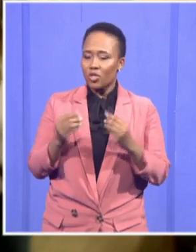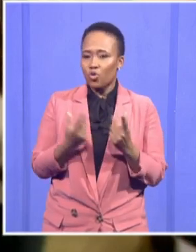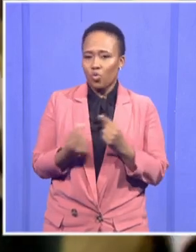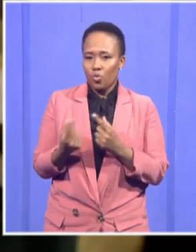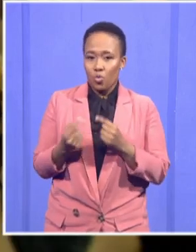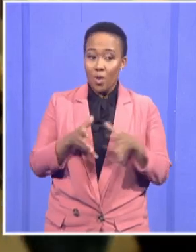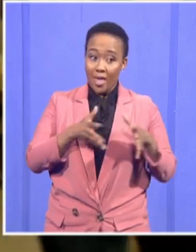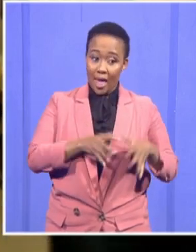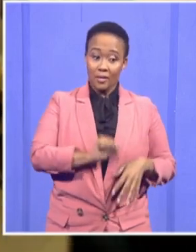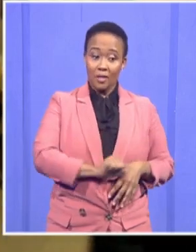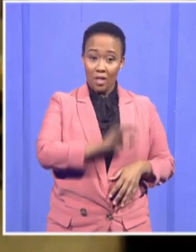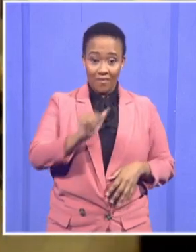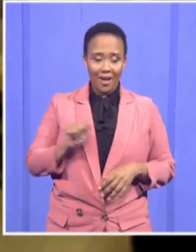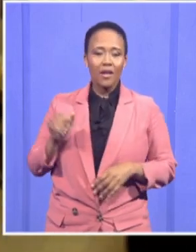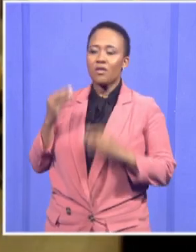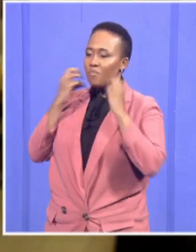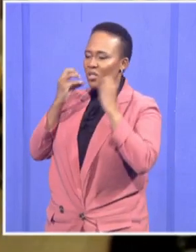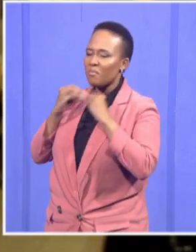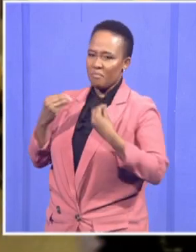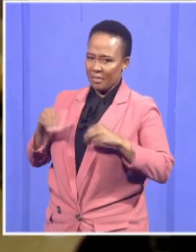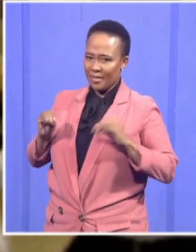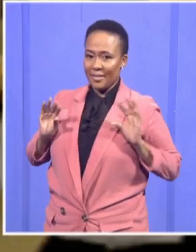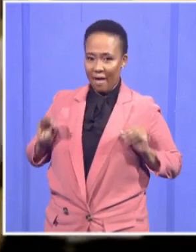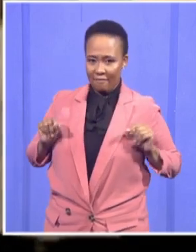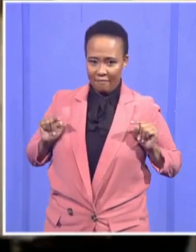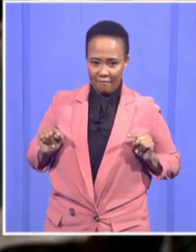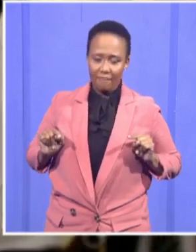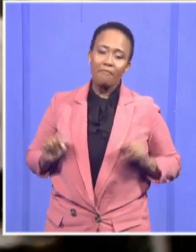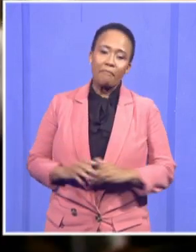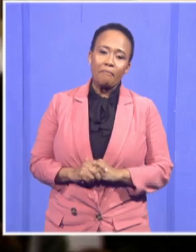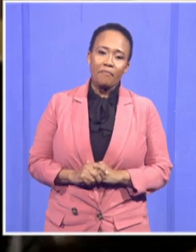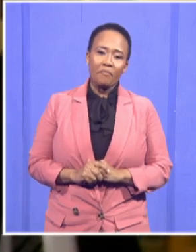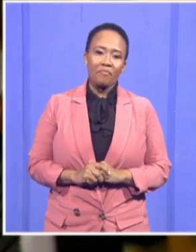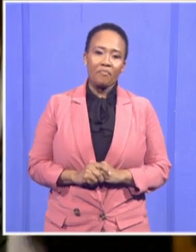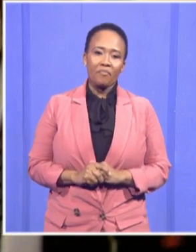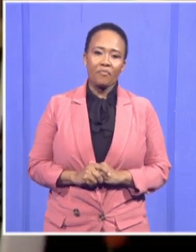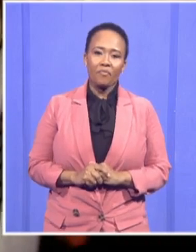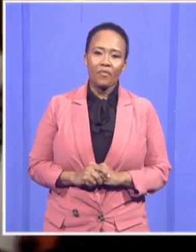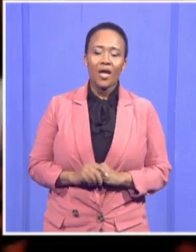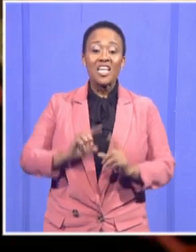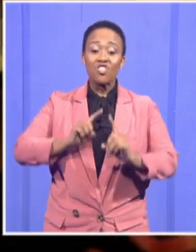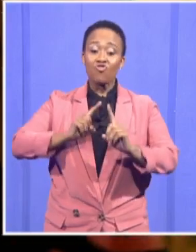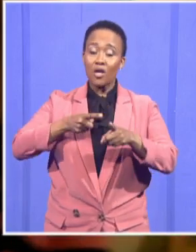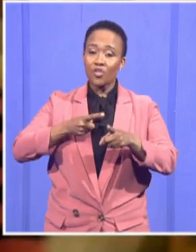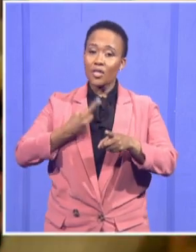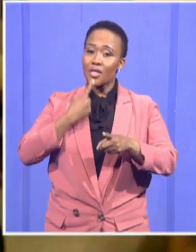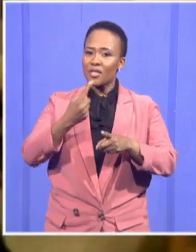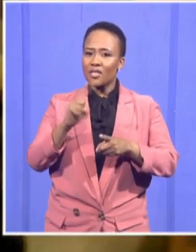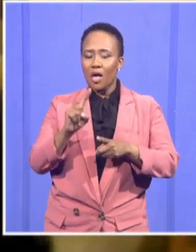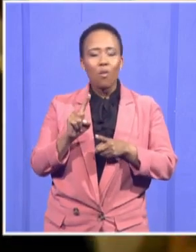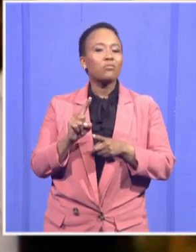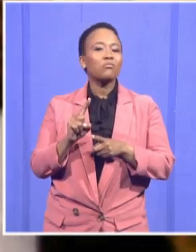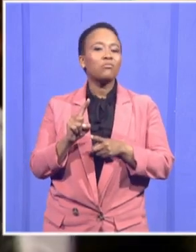well as in Mozambique. So he has the instructions he has given me is that he has never been involved in any